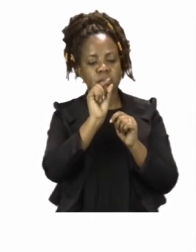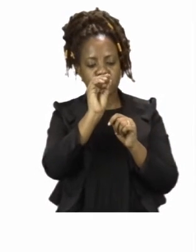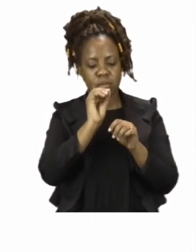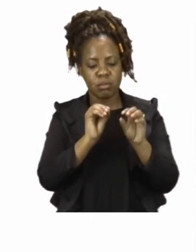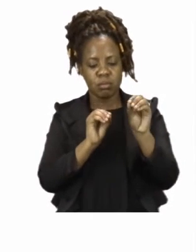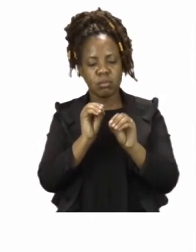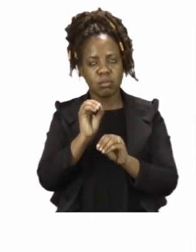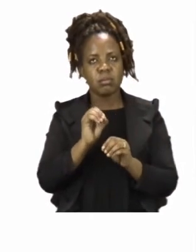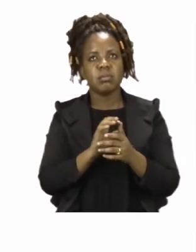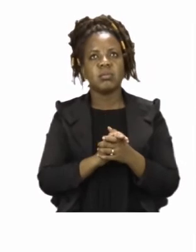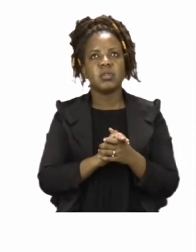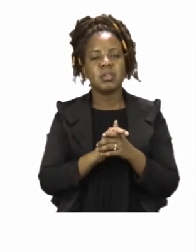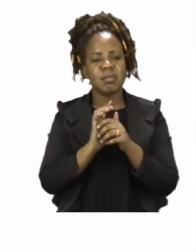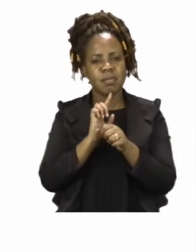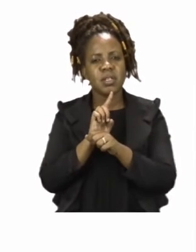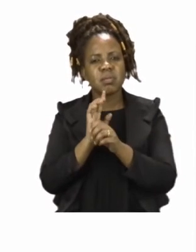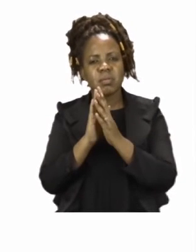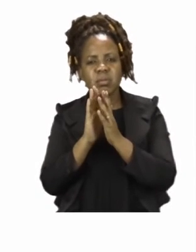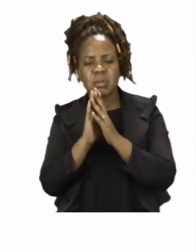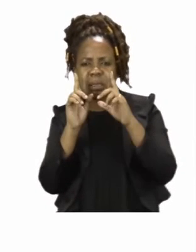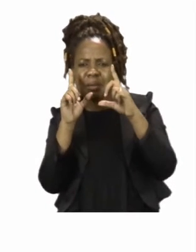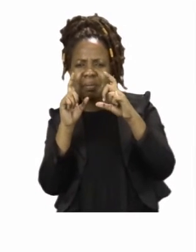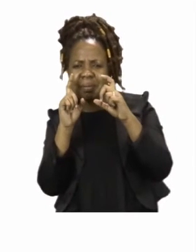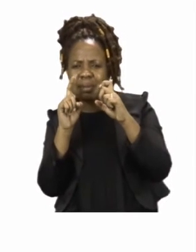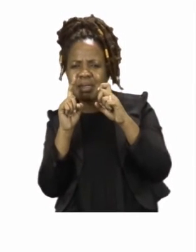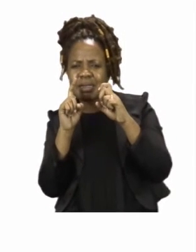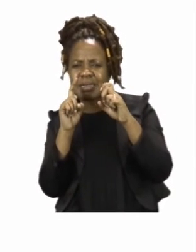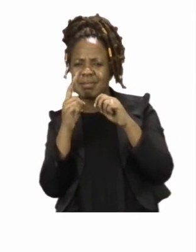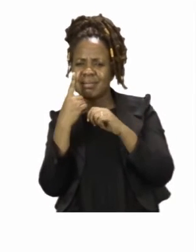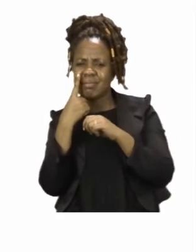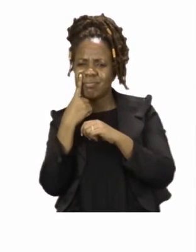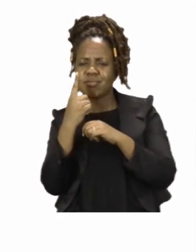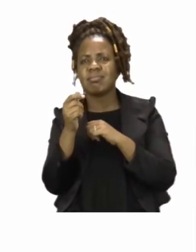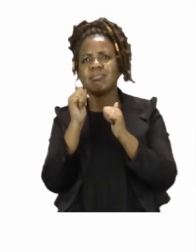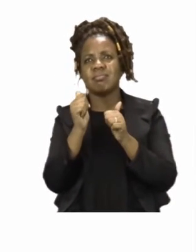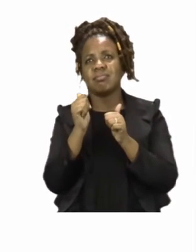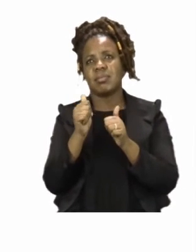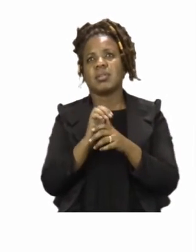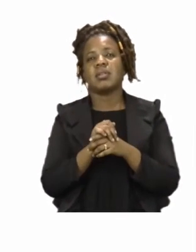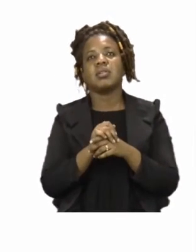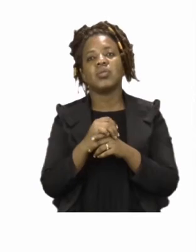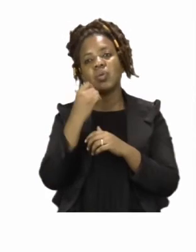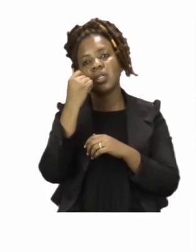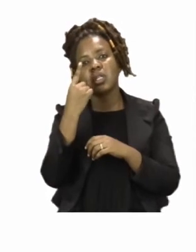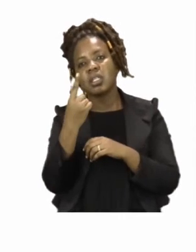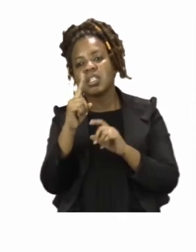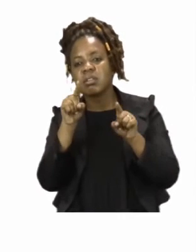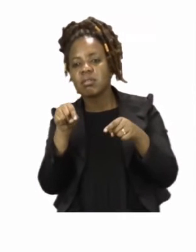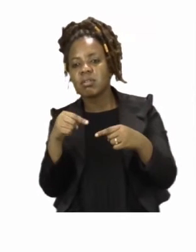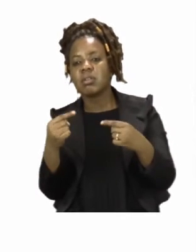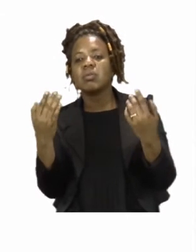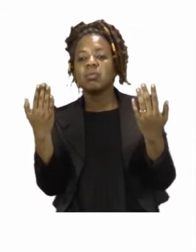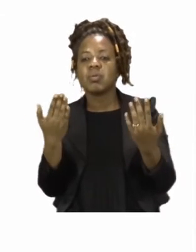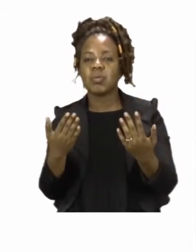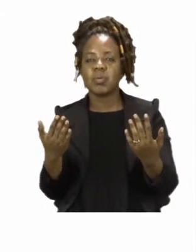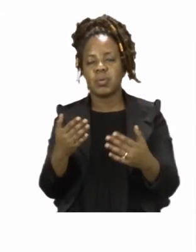good look at the picture and that will help you understand where the item is take